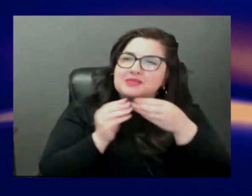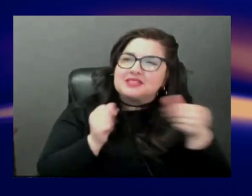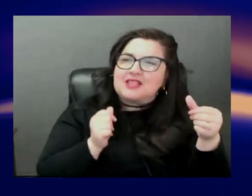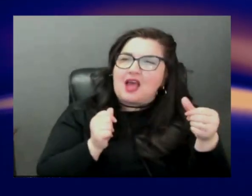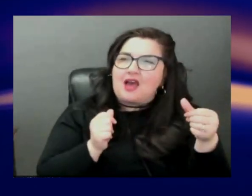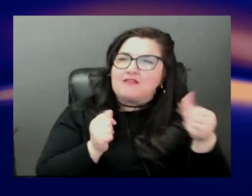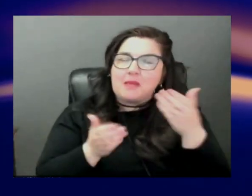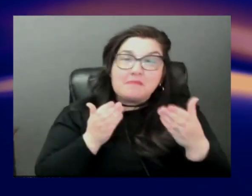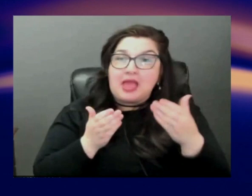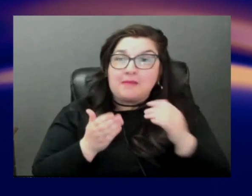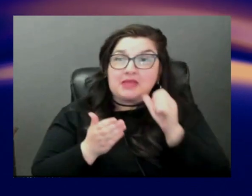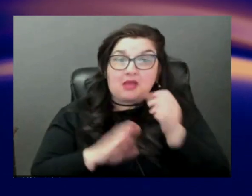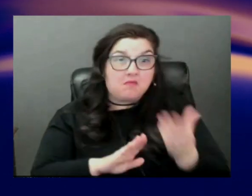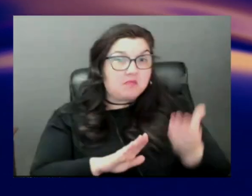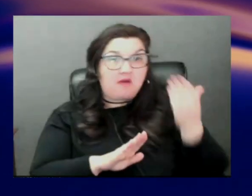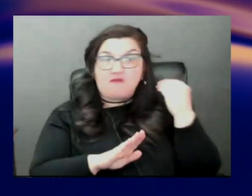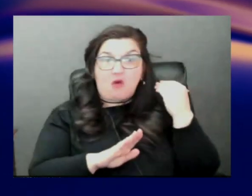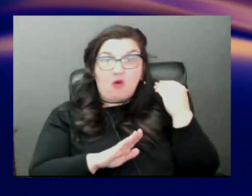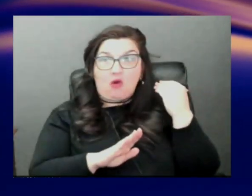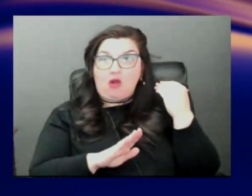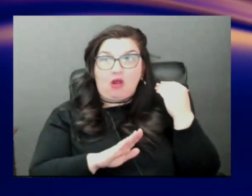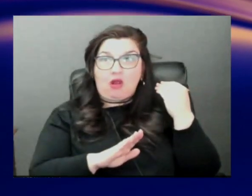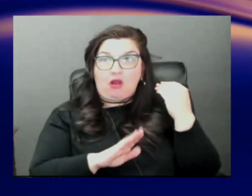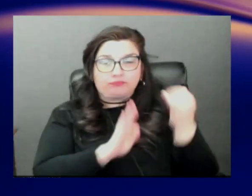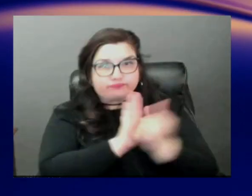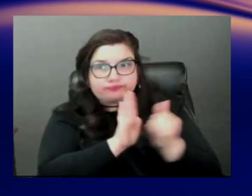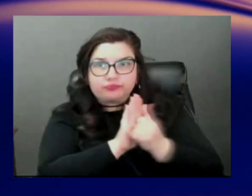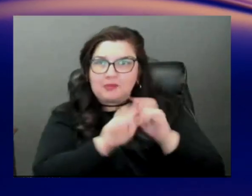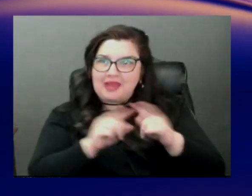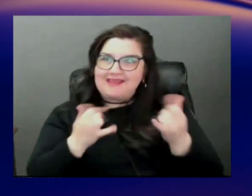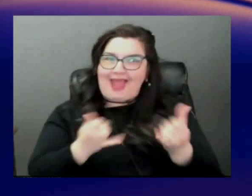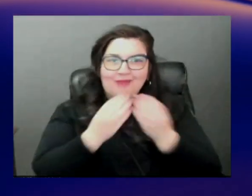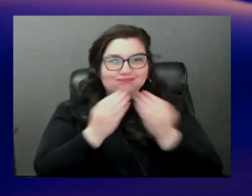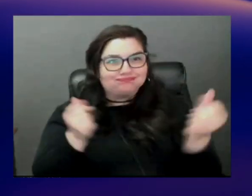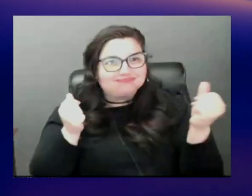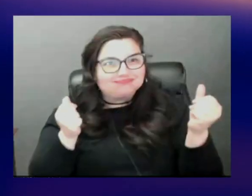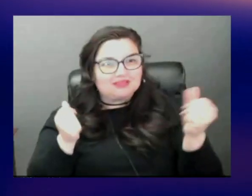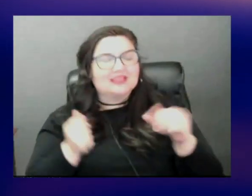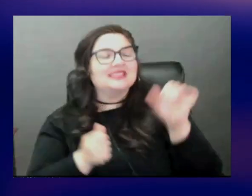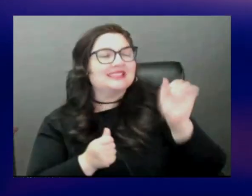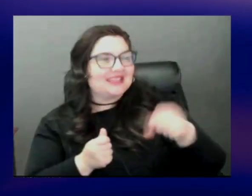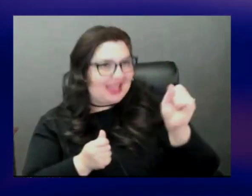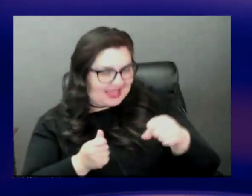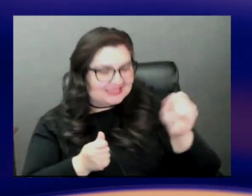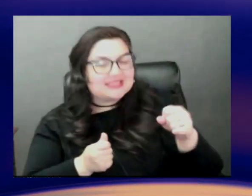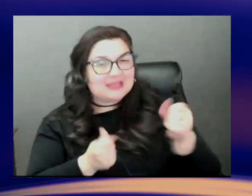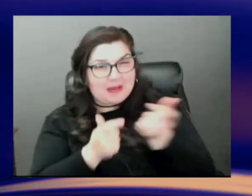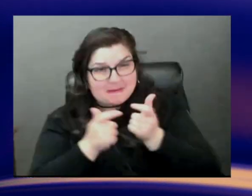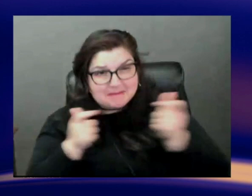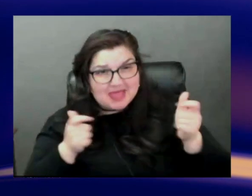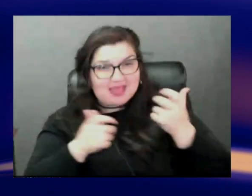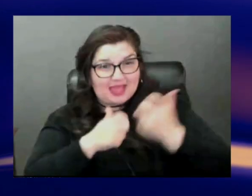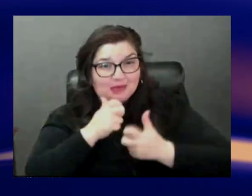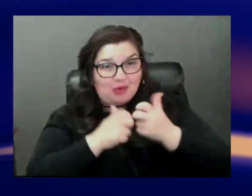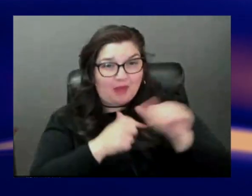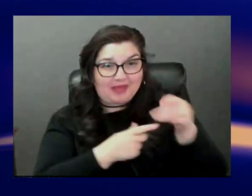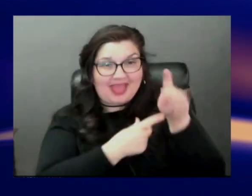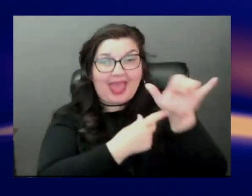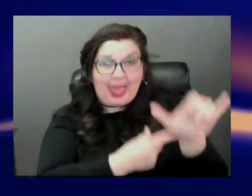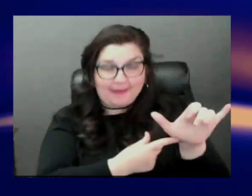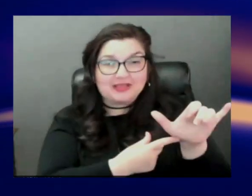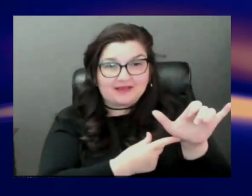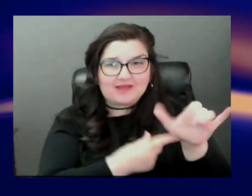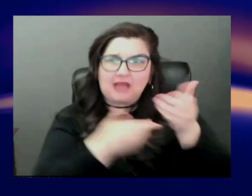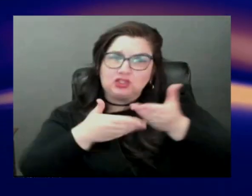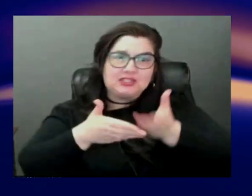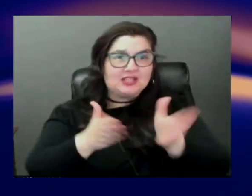possible before we launched this? Yeah, so like I said, one of the biggest problems that I think that Amplify in general that it solves is the